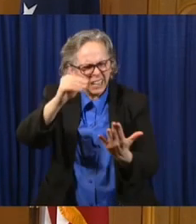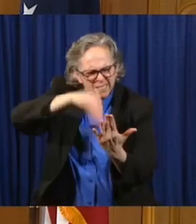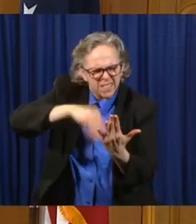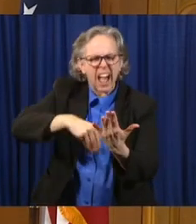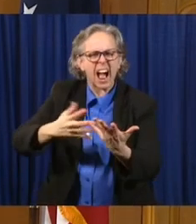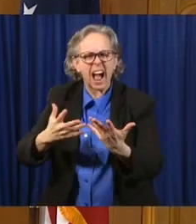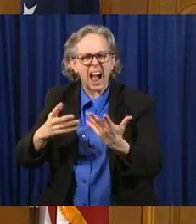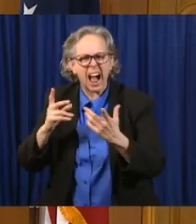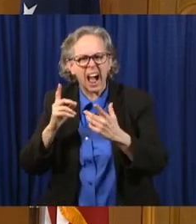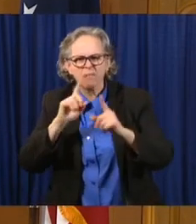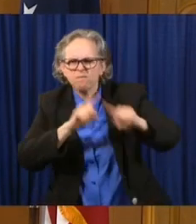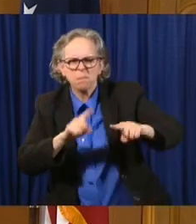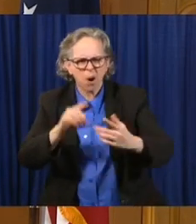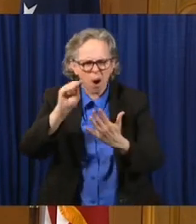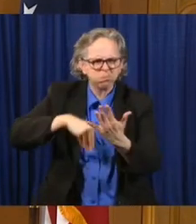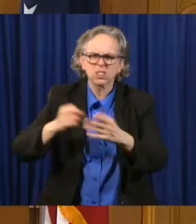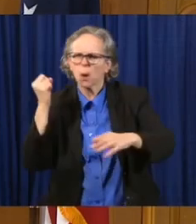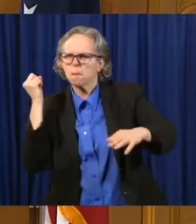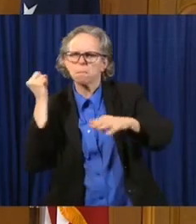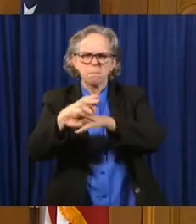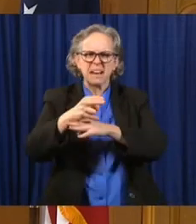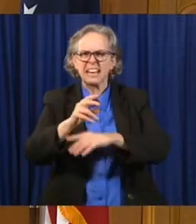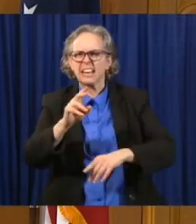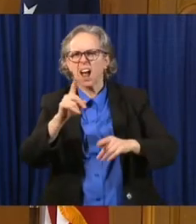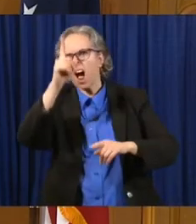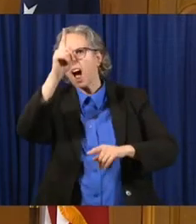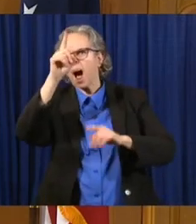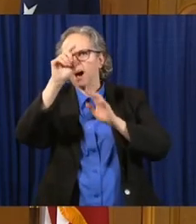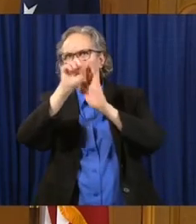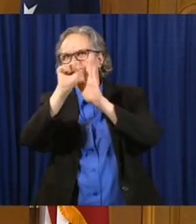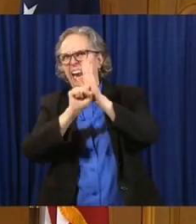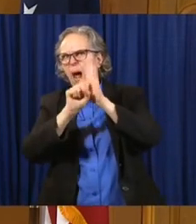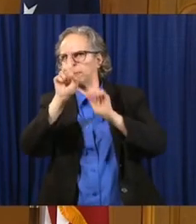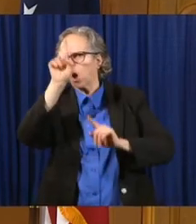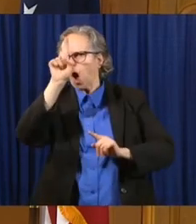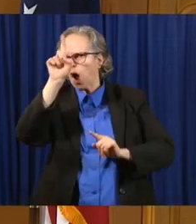can overcome the lead that Michigan has.